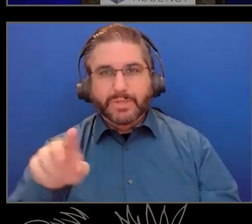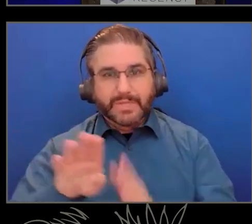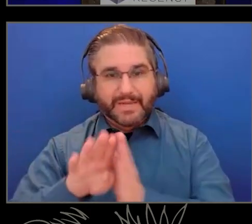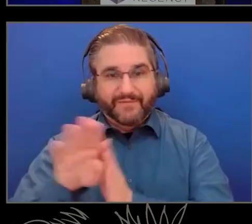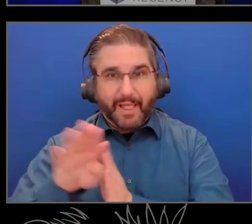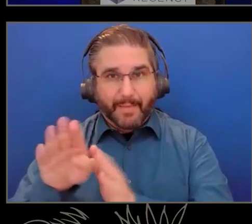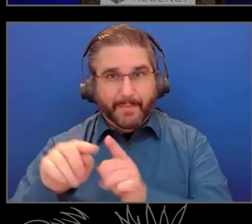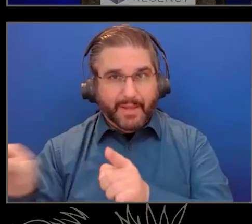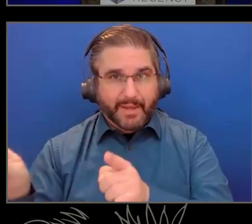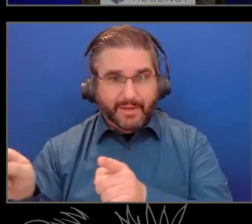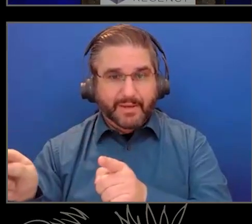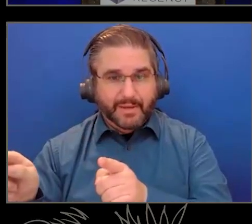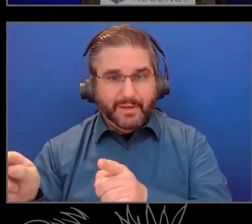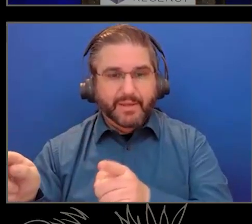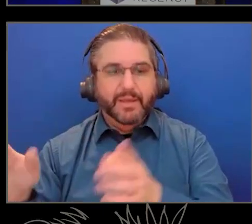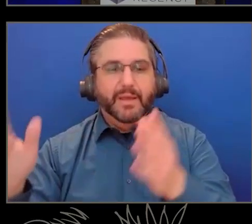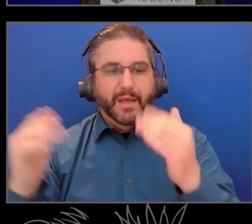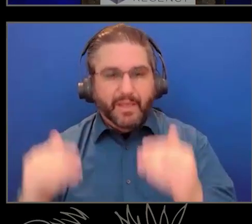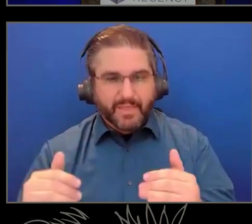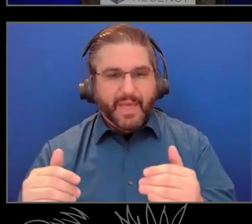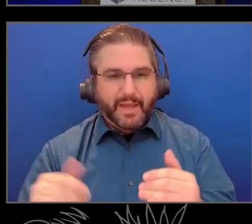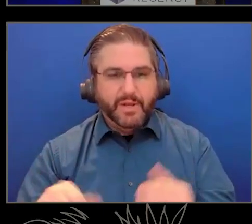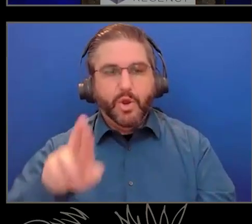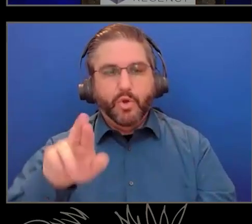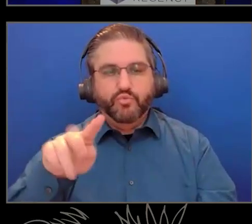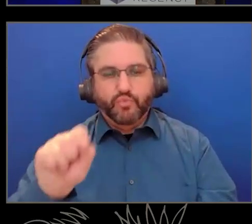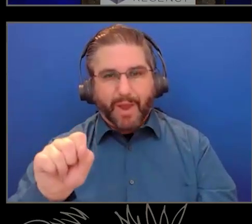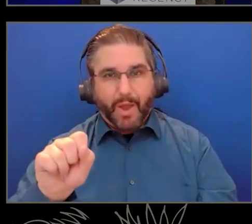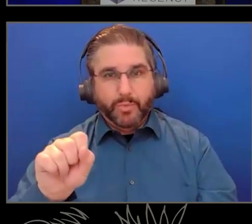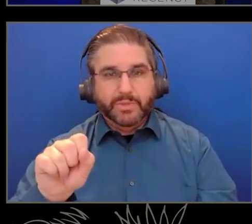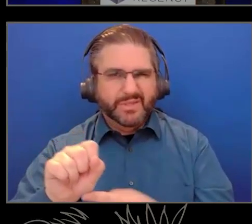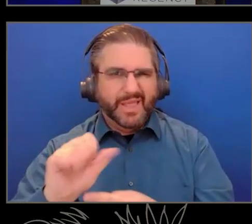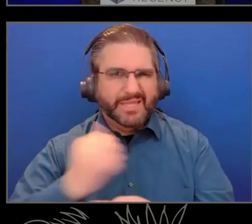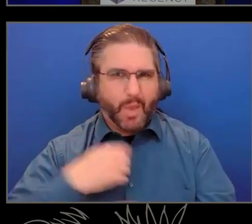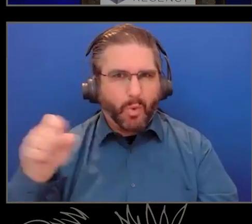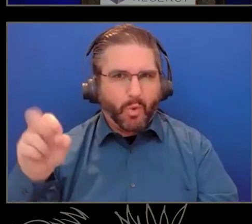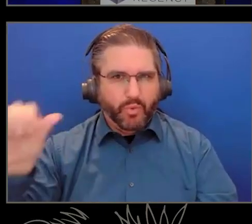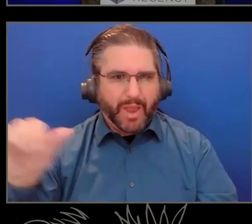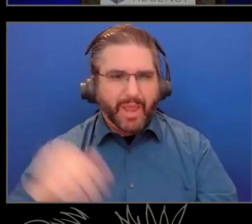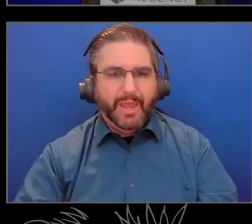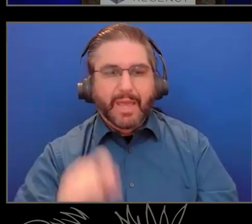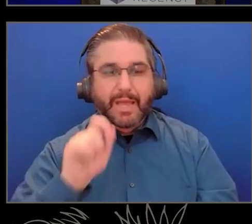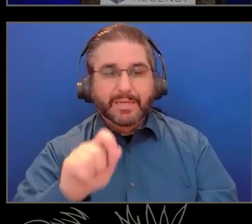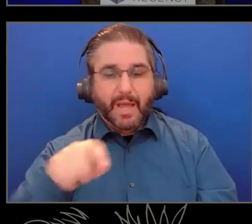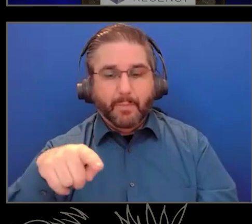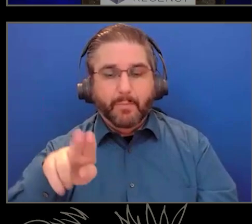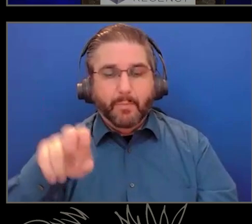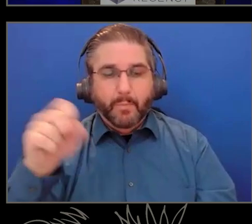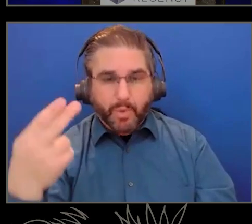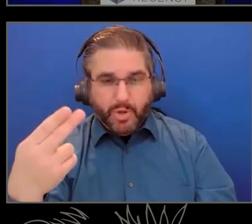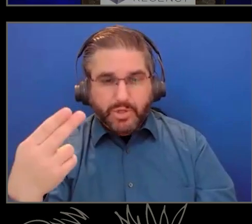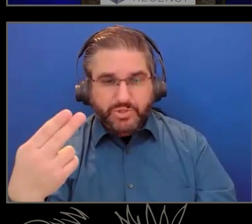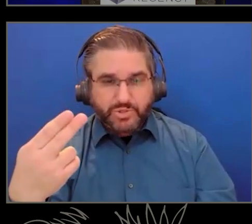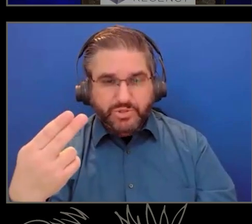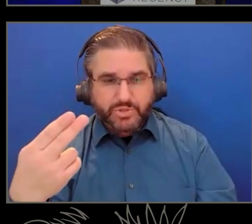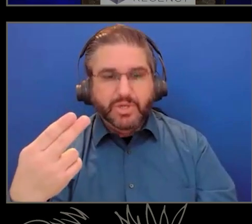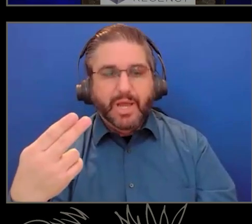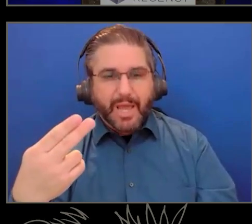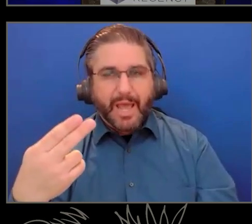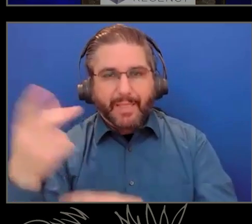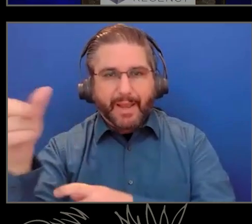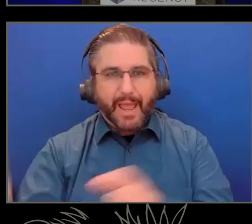then we can just say routes, which is our array up here, dot push, and we can just add this to